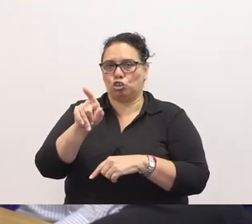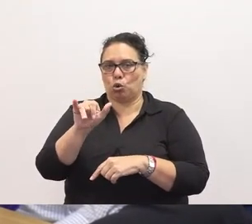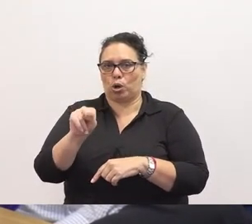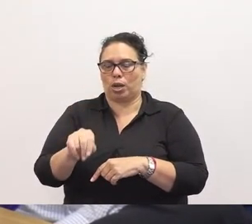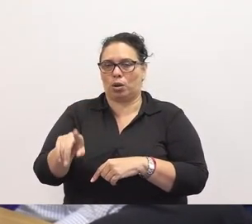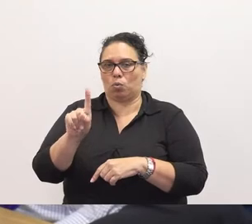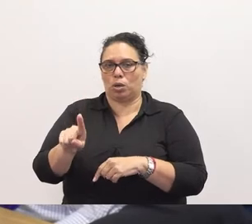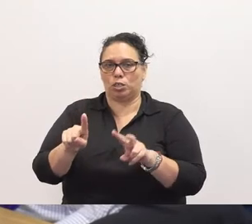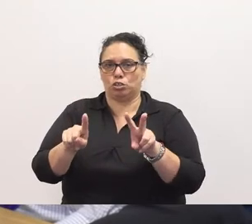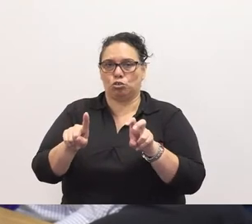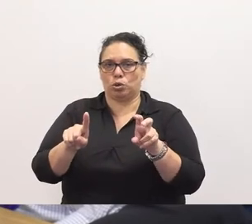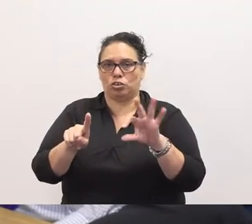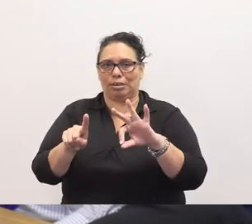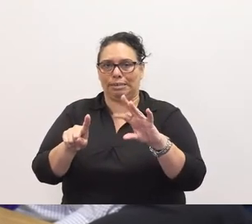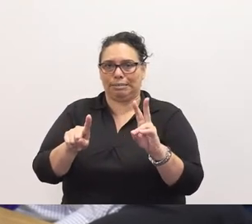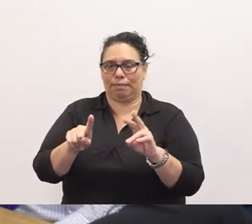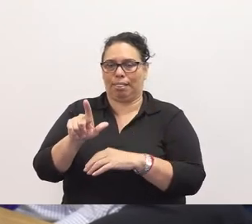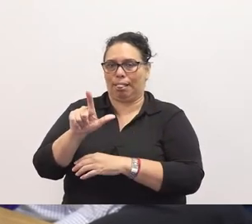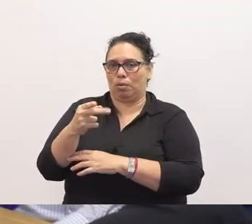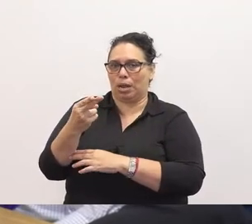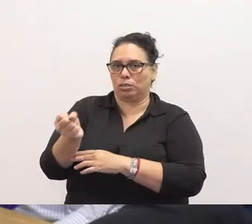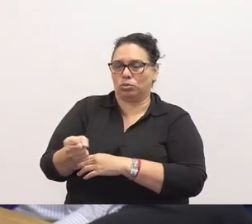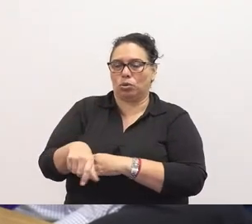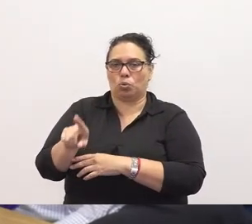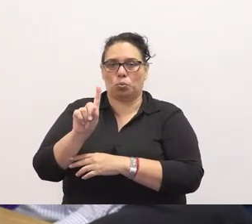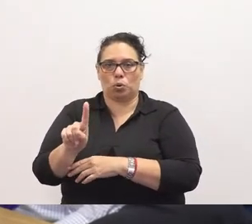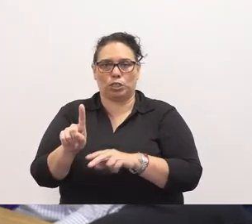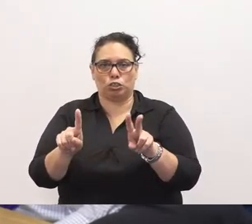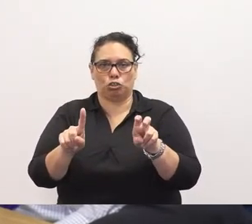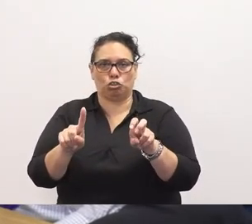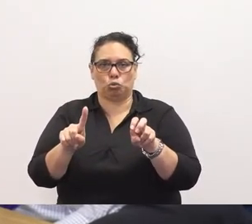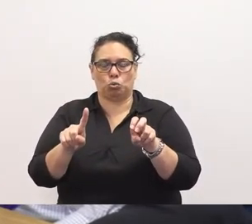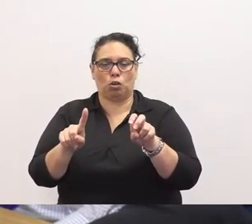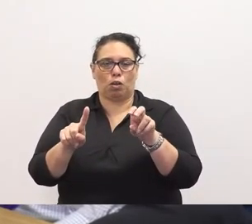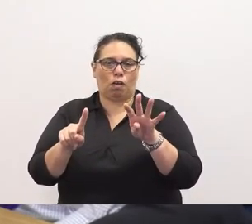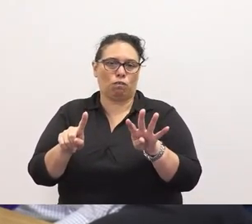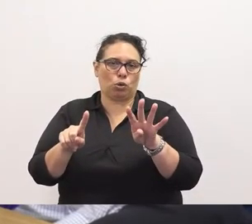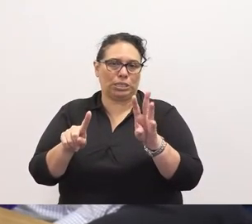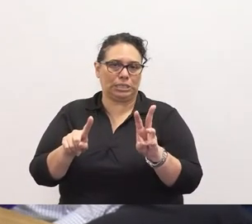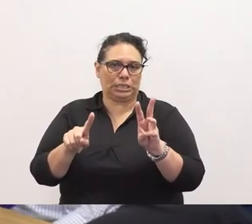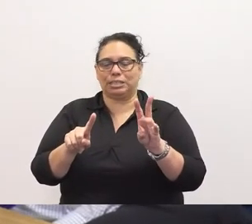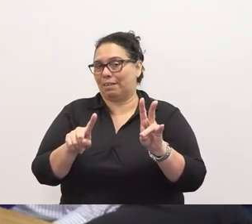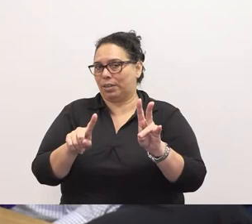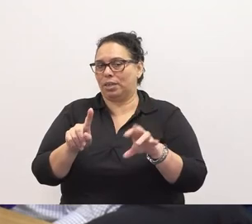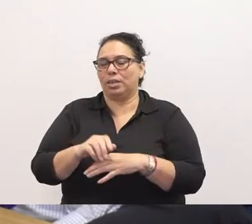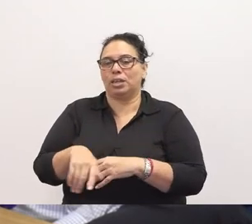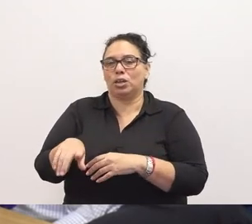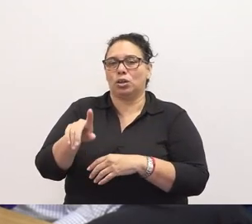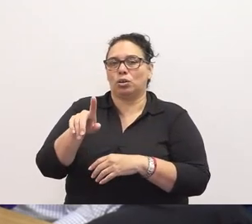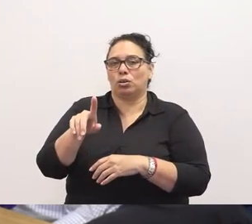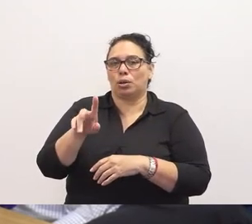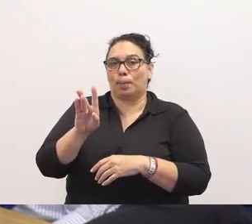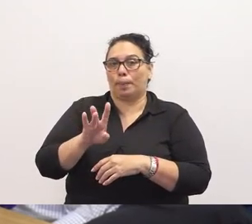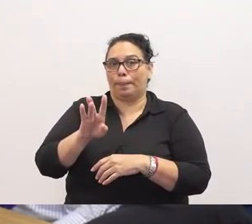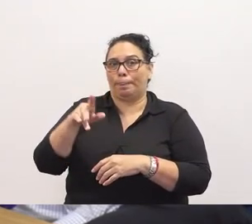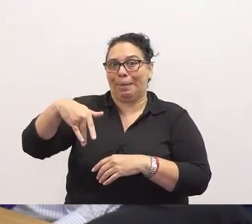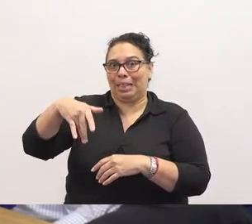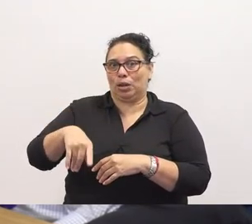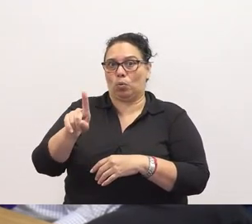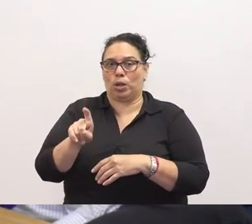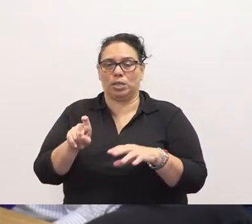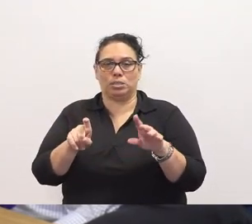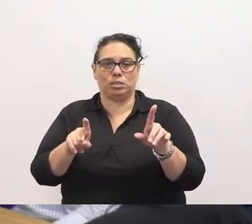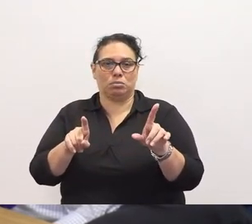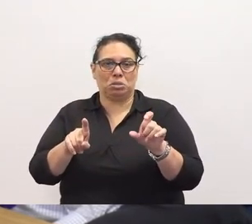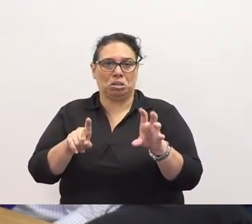to 297. At Lakewood, we're at 1 to 247. At Milliken, we're at 1 to 360. At Poly, we're at 1 to